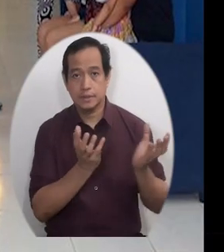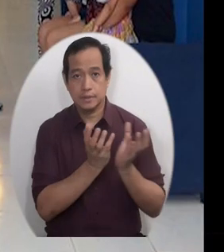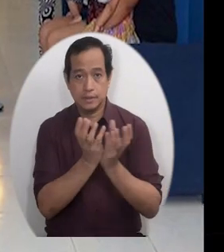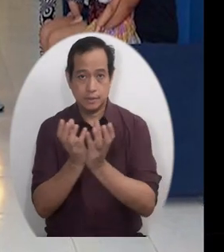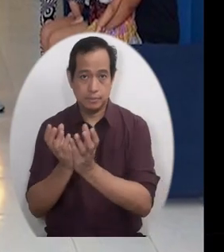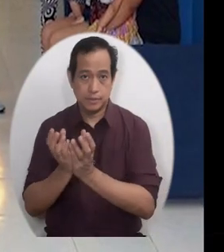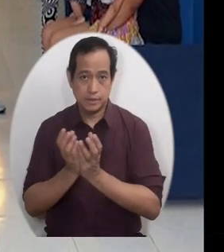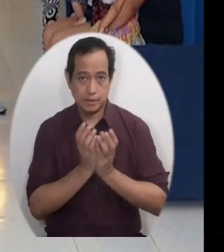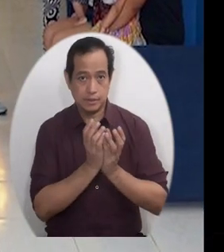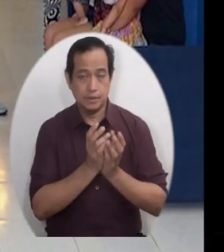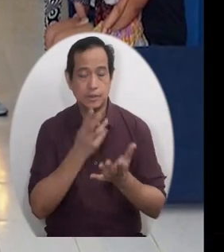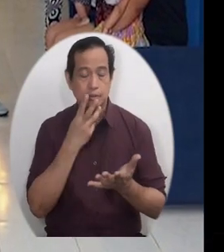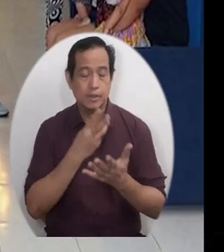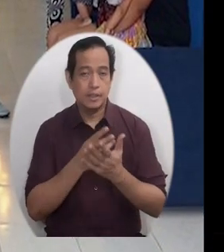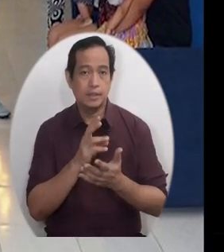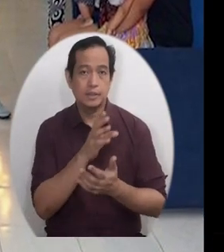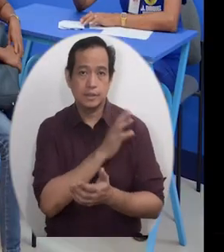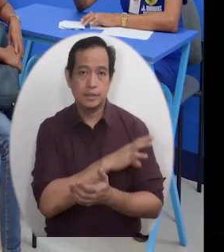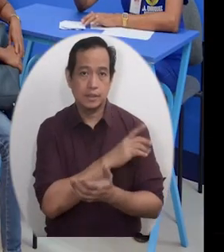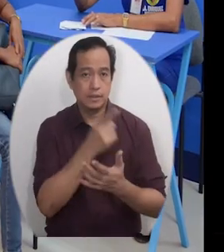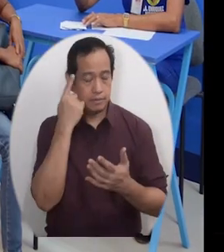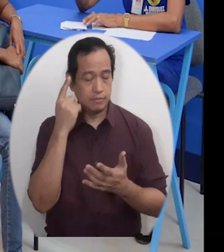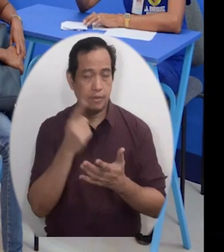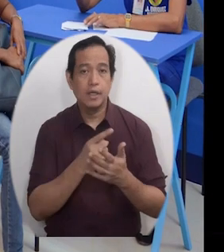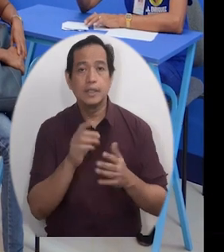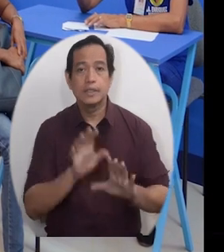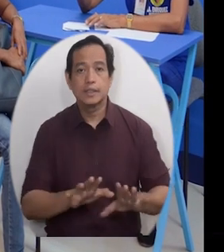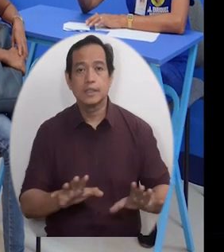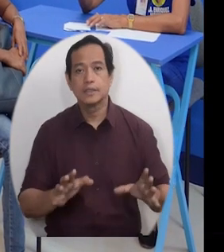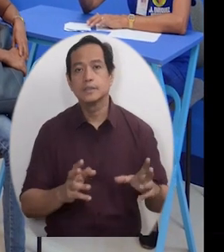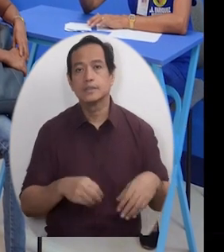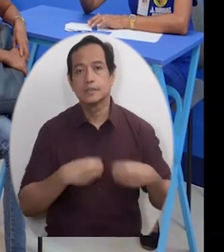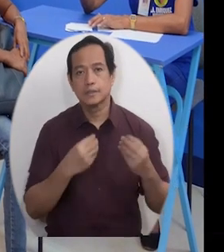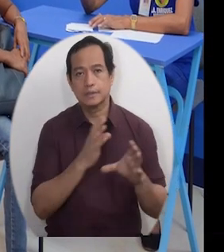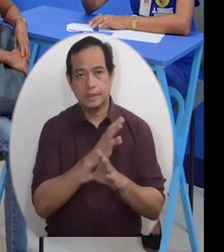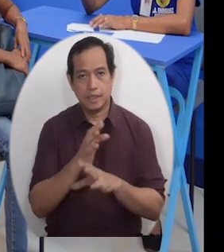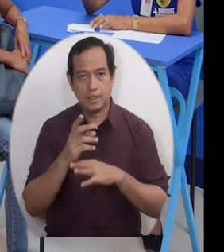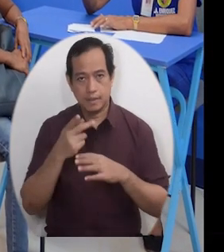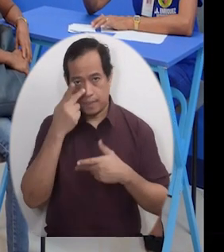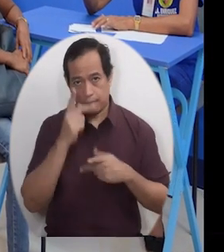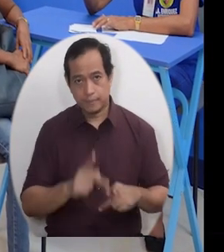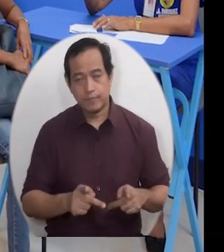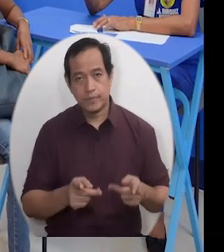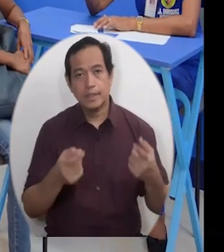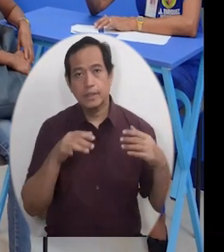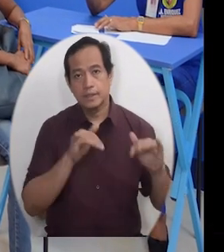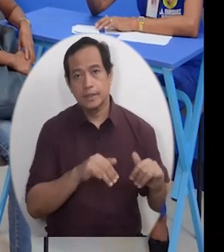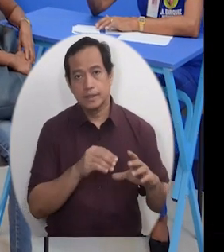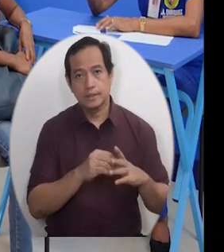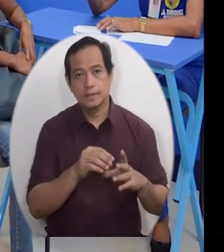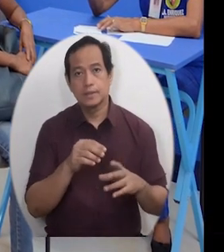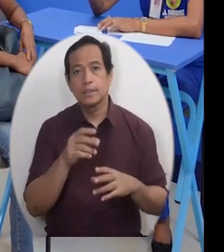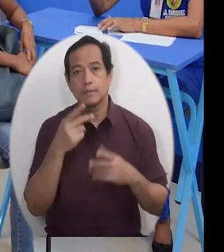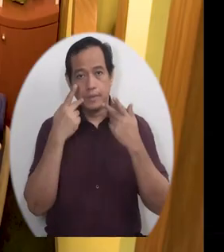centers, SM helps provide clean, well-equipped health centers that benefit the community.